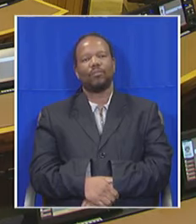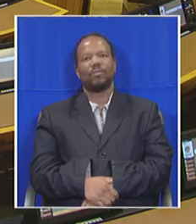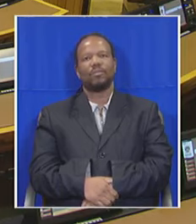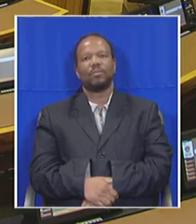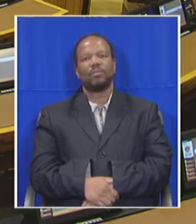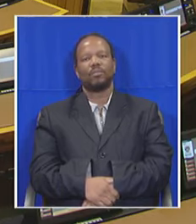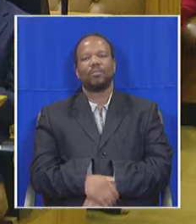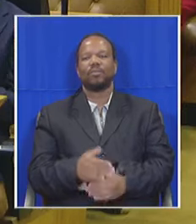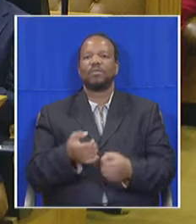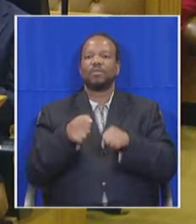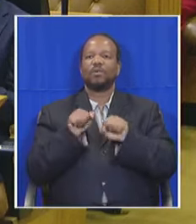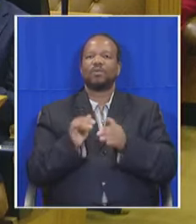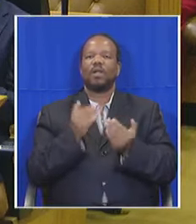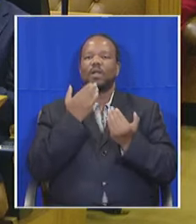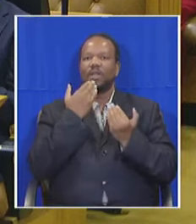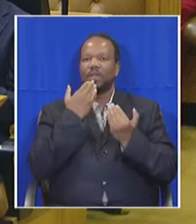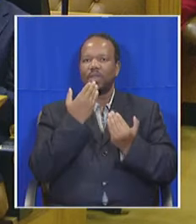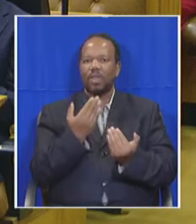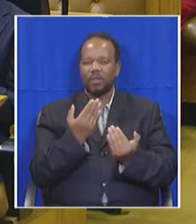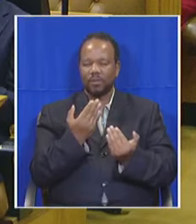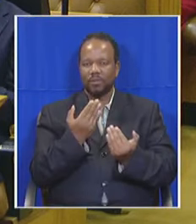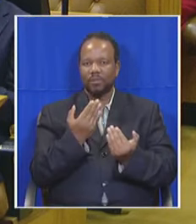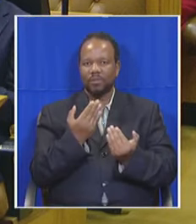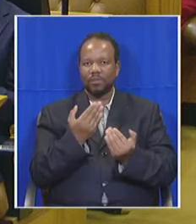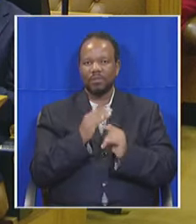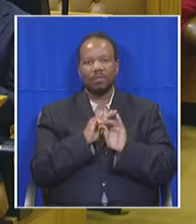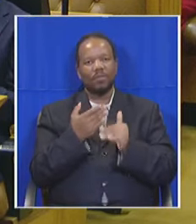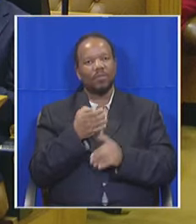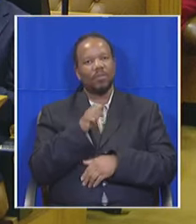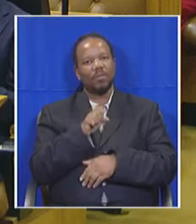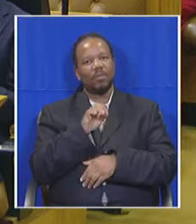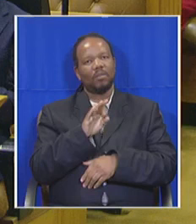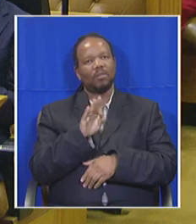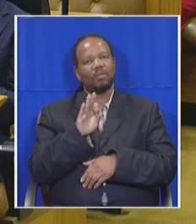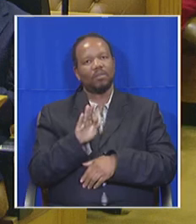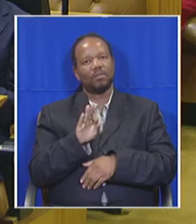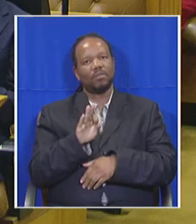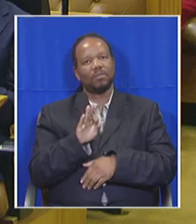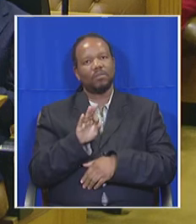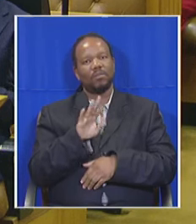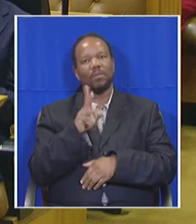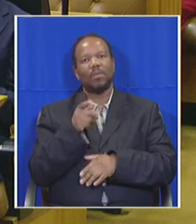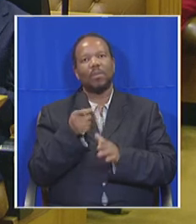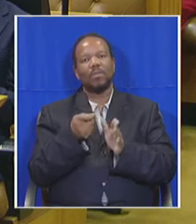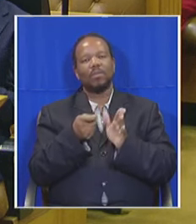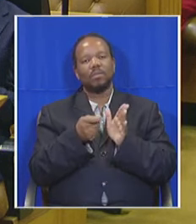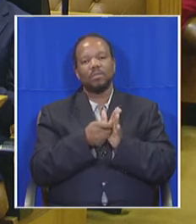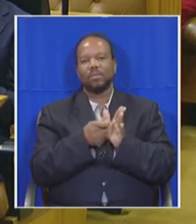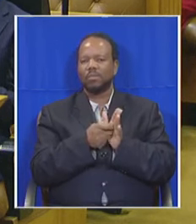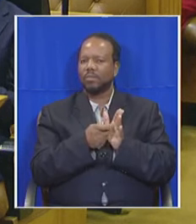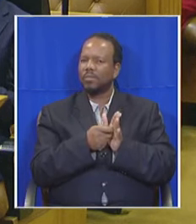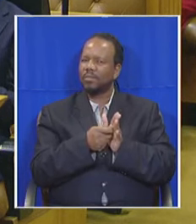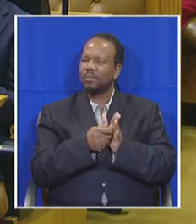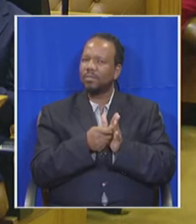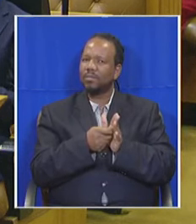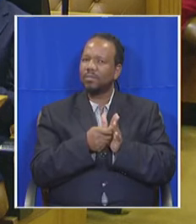Thank you, House Chair. I rise on behalf of the economic freedom fighters for the House to note that the procurement of important foodstuff by